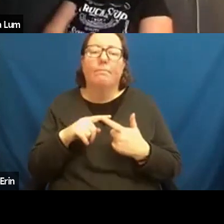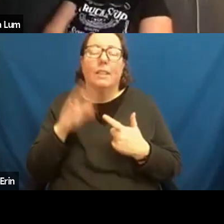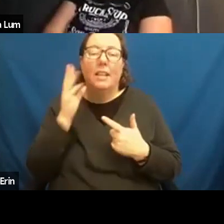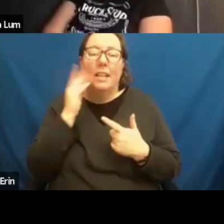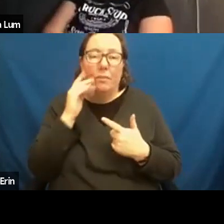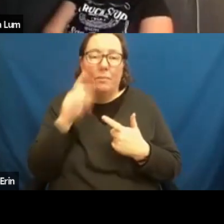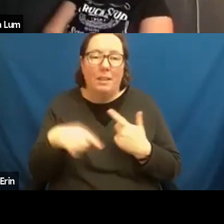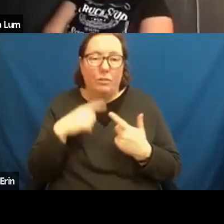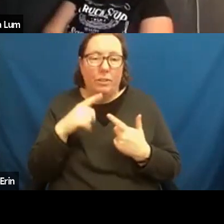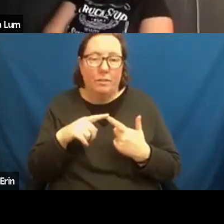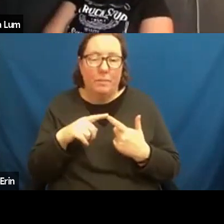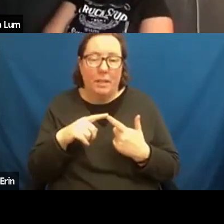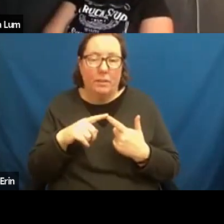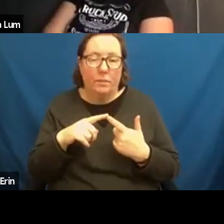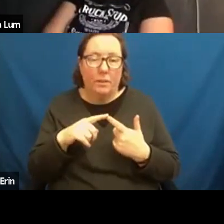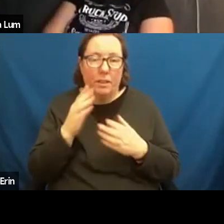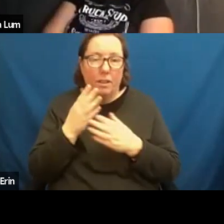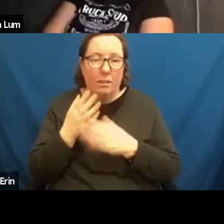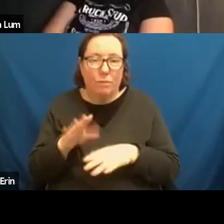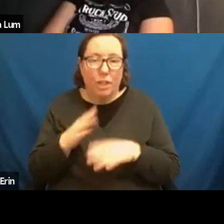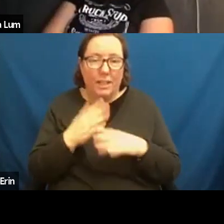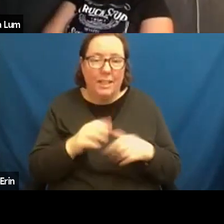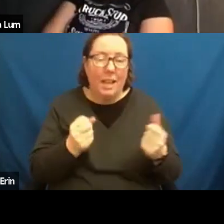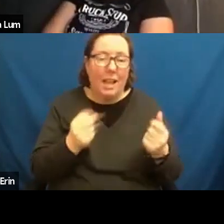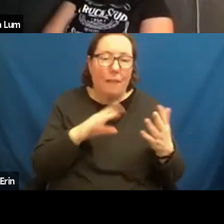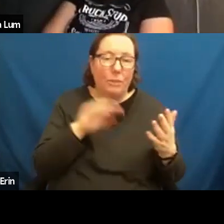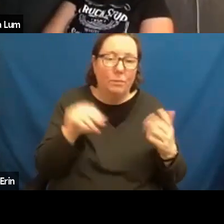with respect to the breakdown,